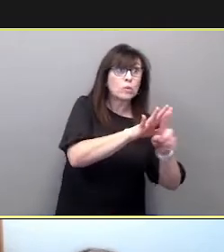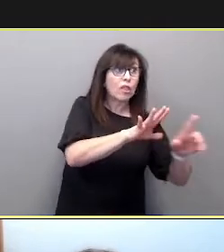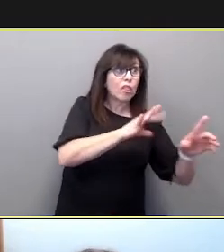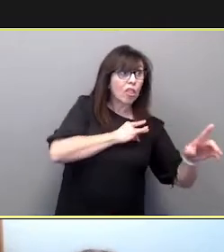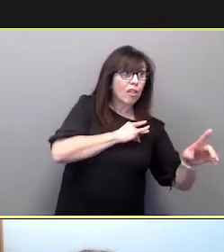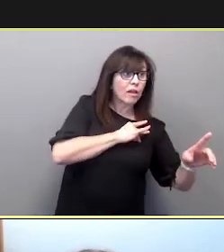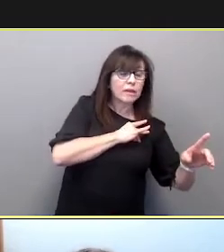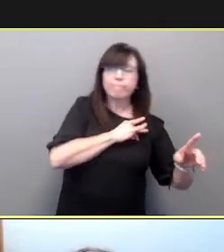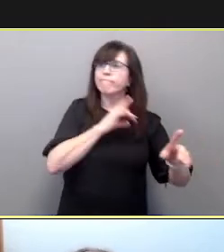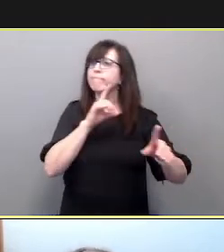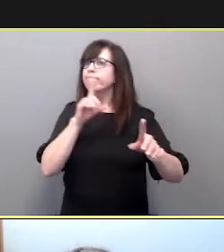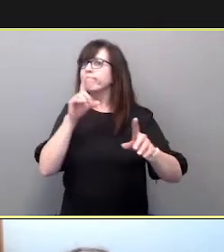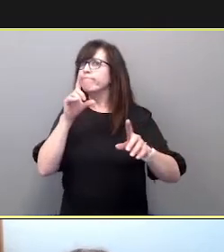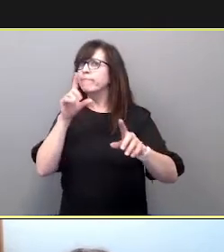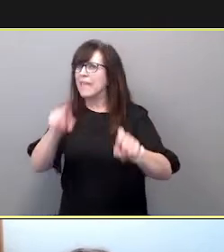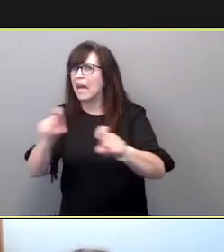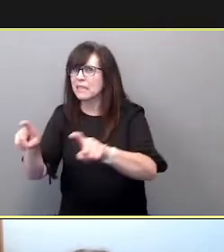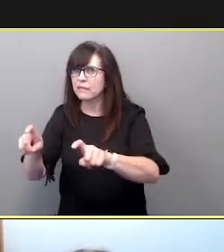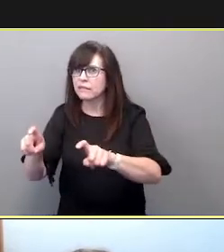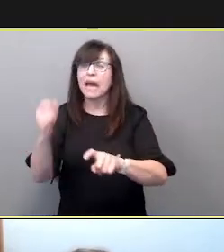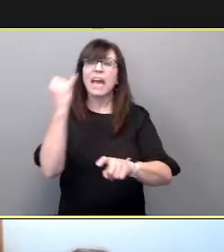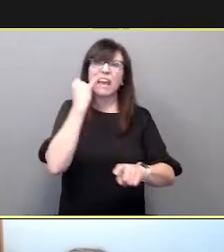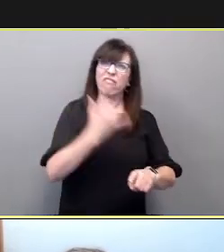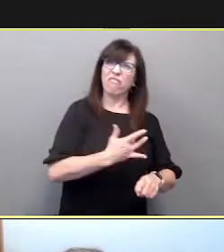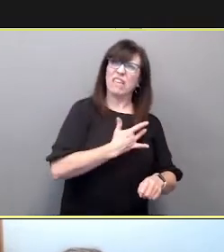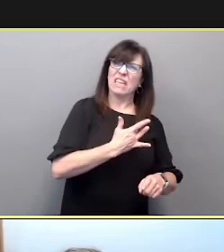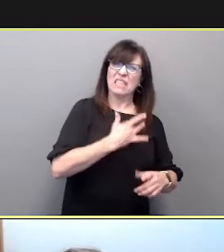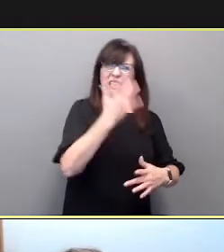please seek a test. If you have symptoms consistent with